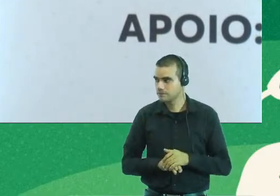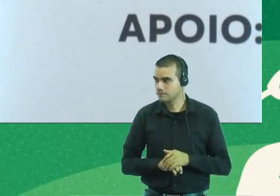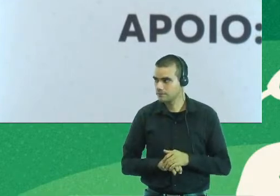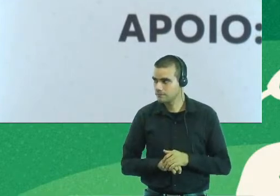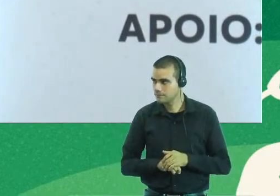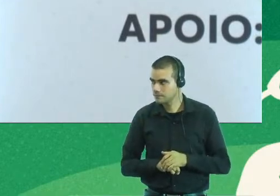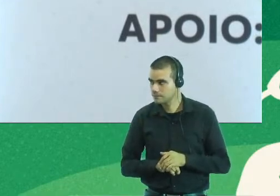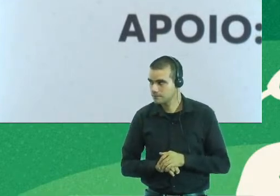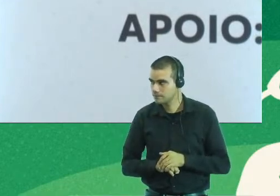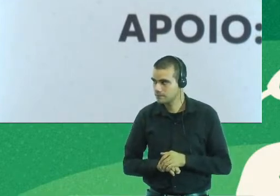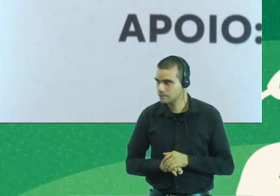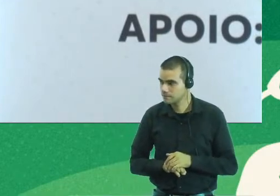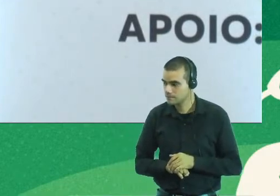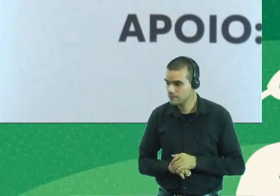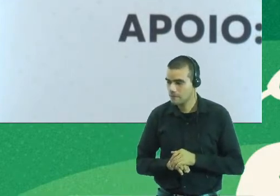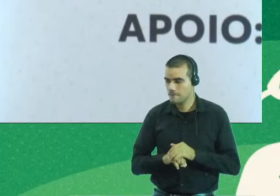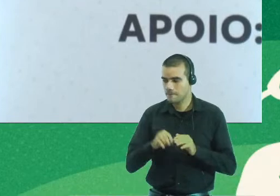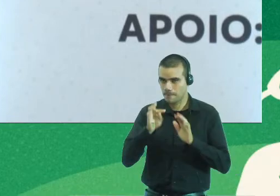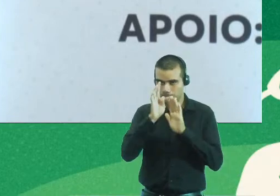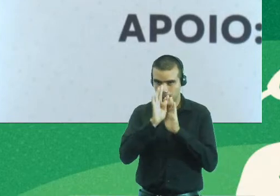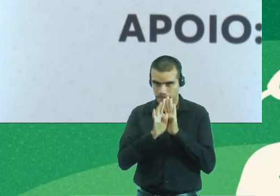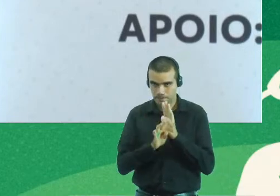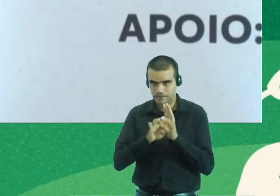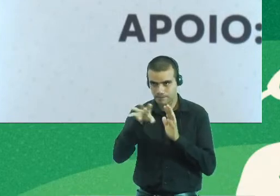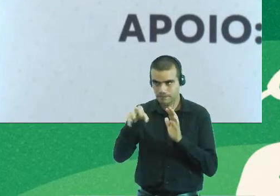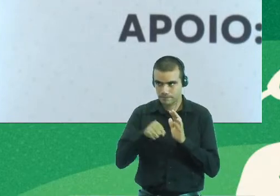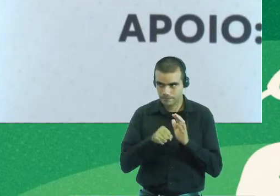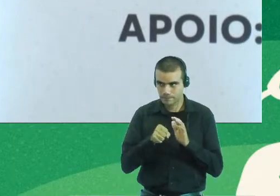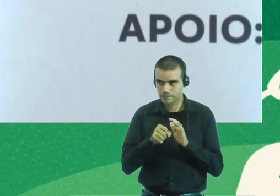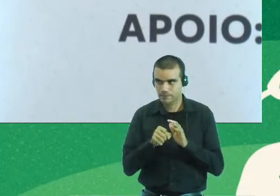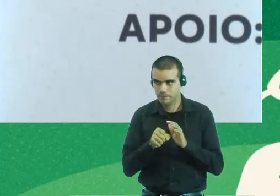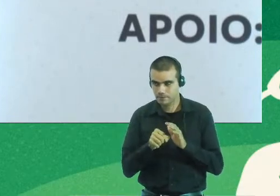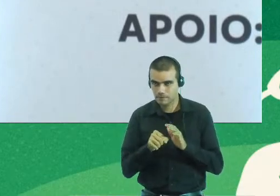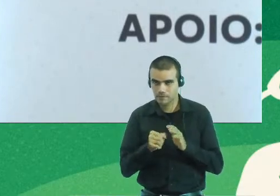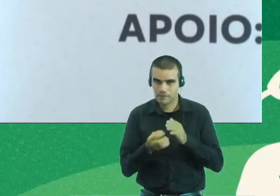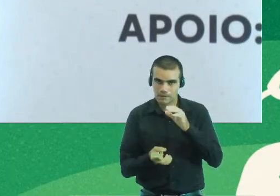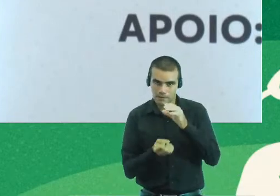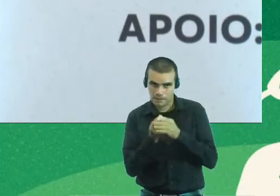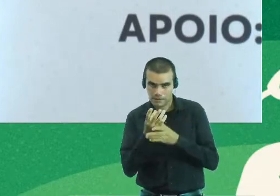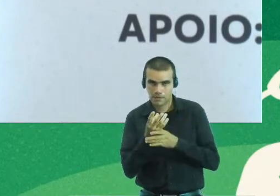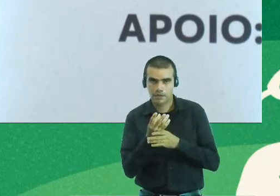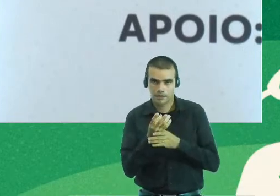And I'll grab the text from that, and then I'll create the Beautiful Soup object,